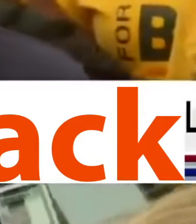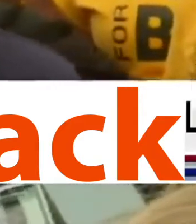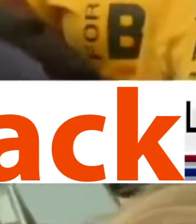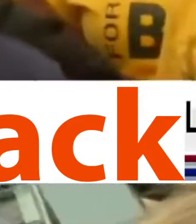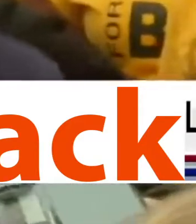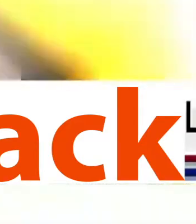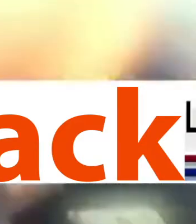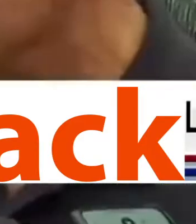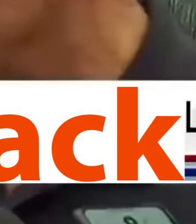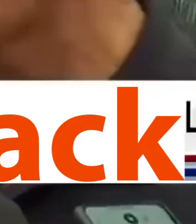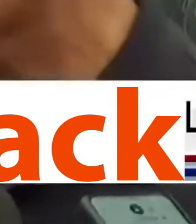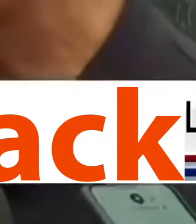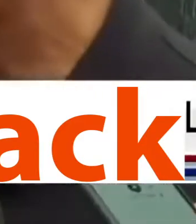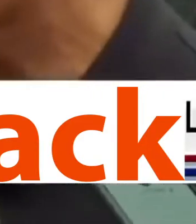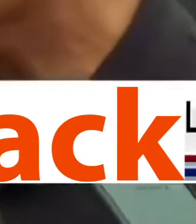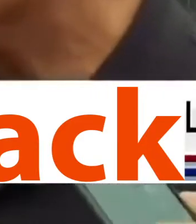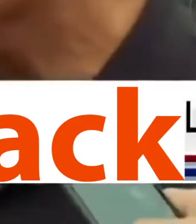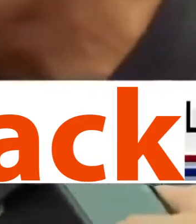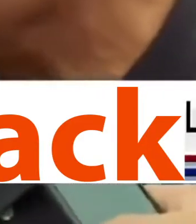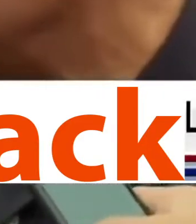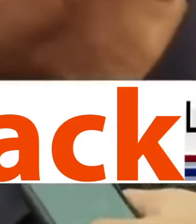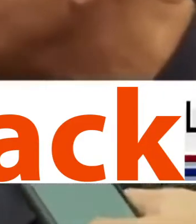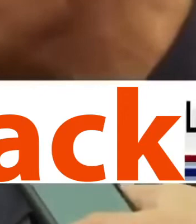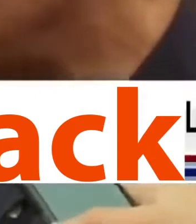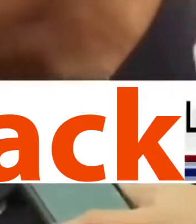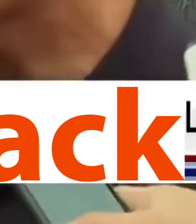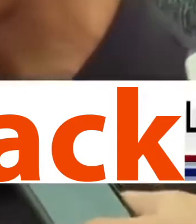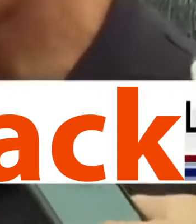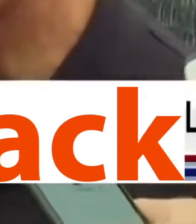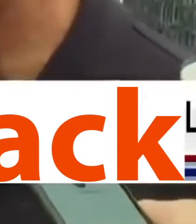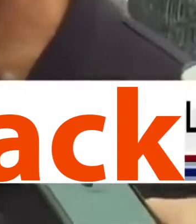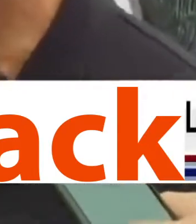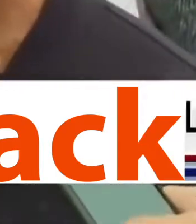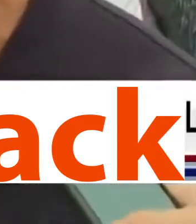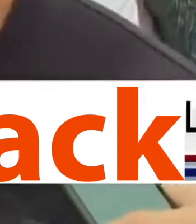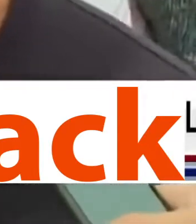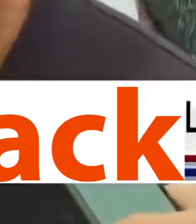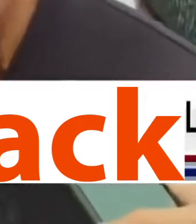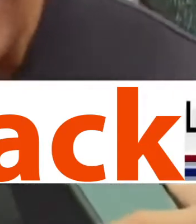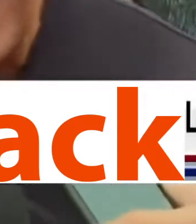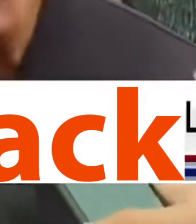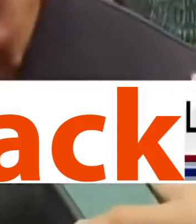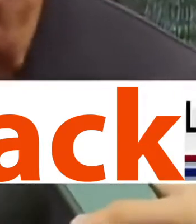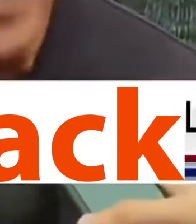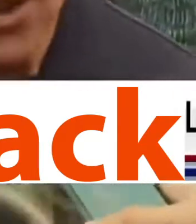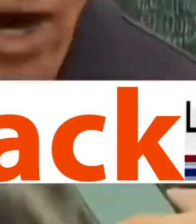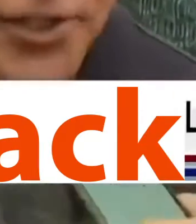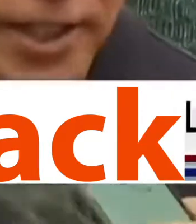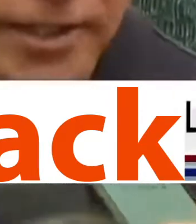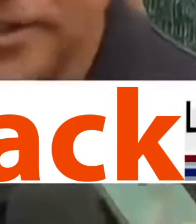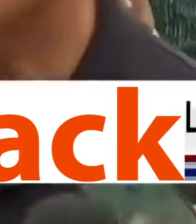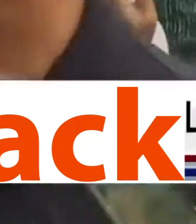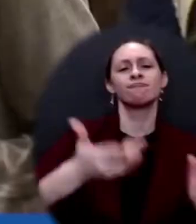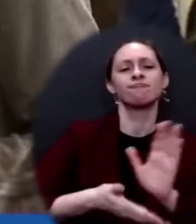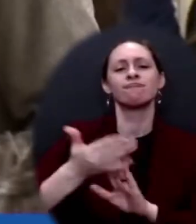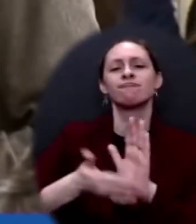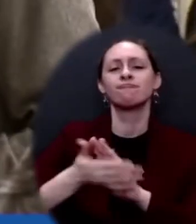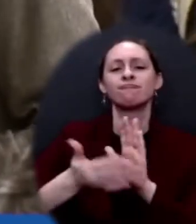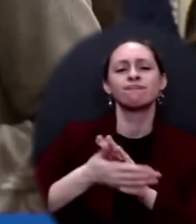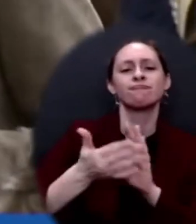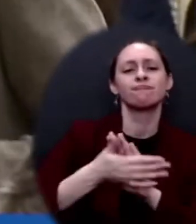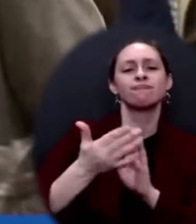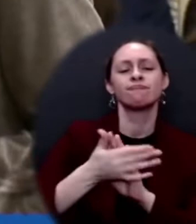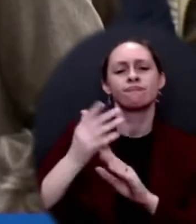his overseas business dealings. Everybody looked at this, and everybody's looked at it and said there's nothing there. Ask the right questions.